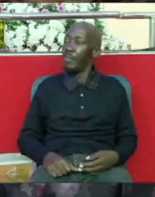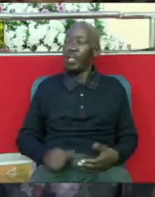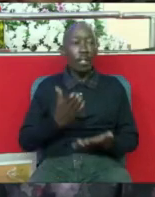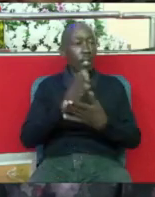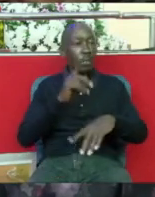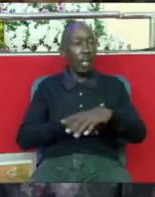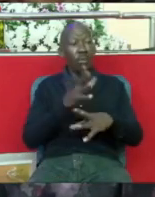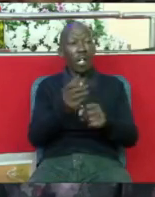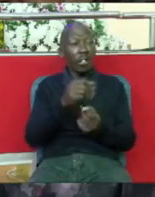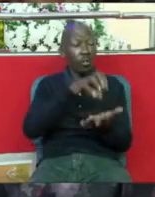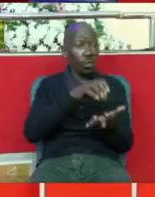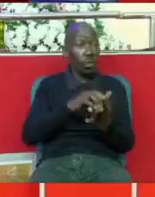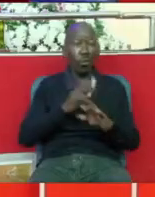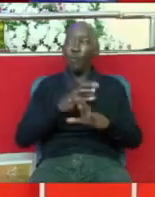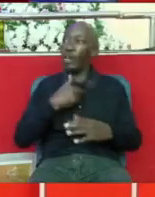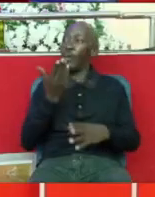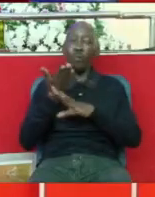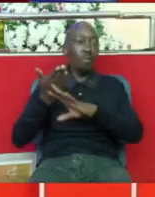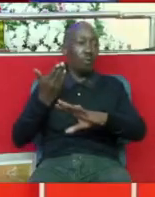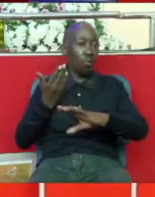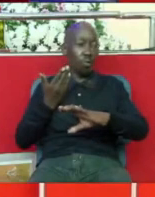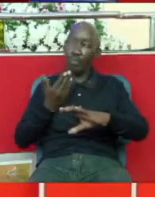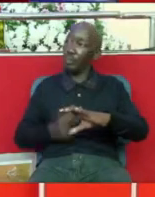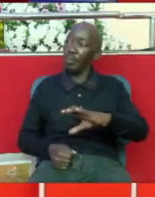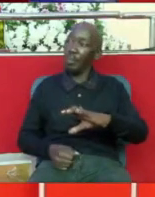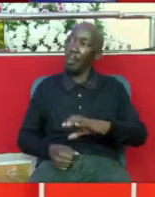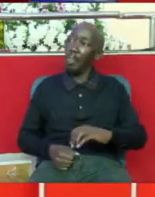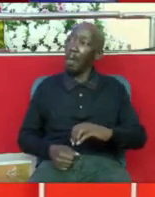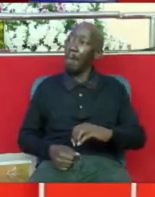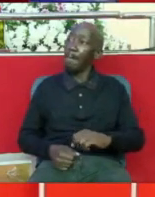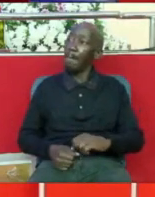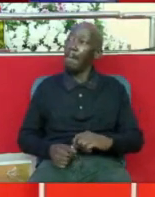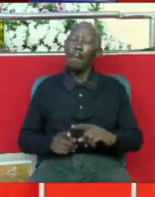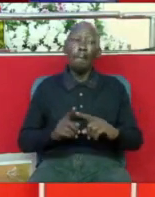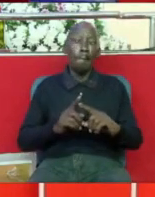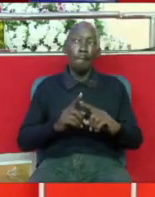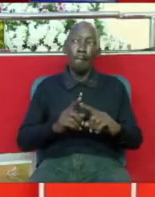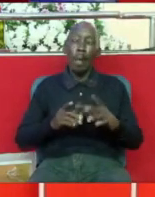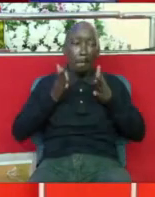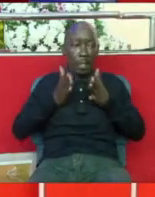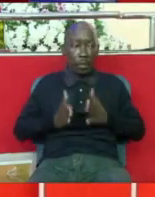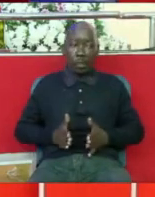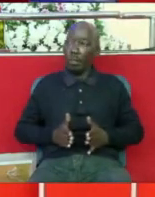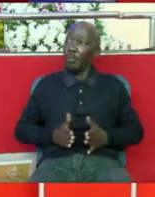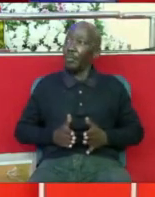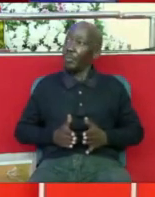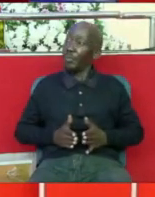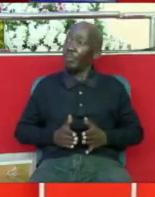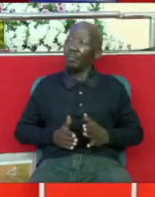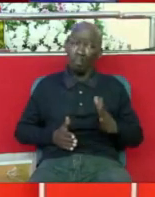Sometimes you get to situations we've never been before. Wakati mwingine unajikuta katika hali ambapo hujaikuwa before. Personally, mimi